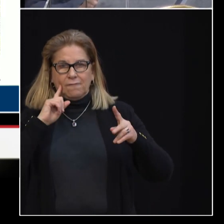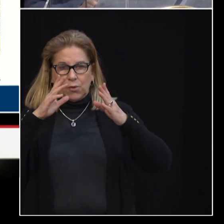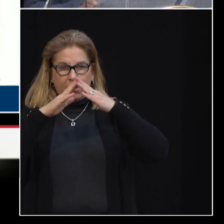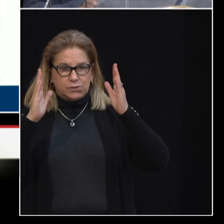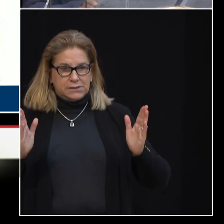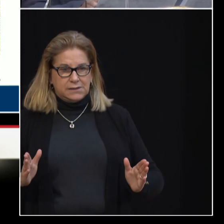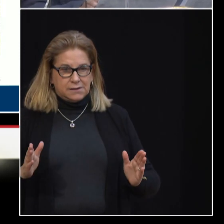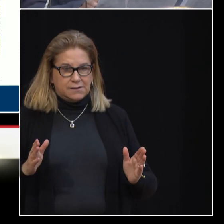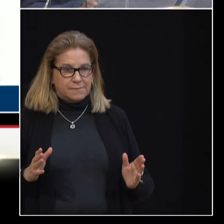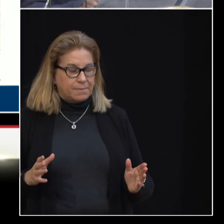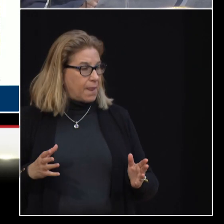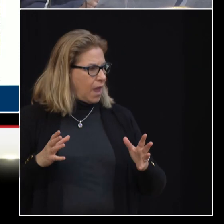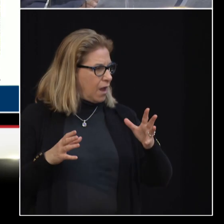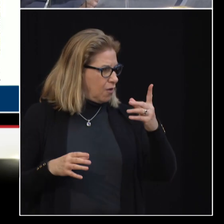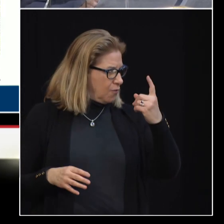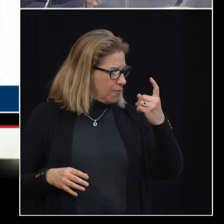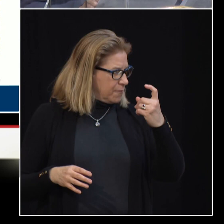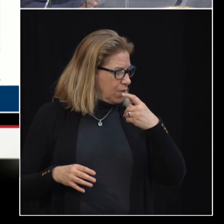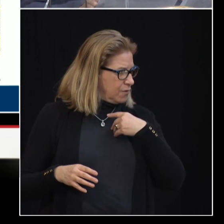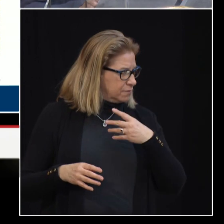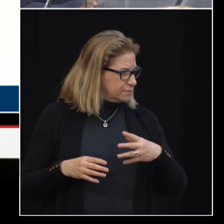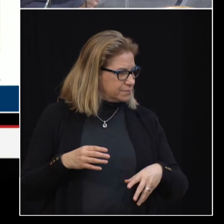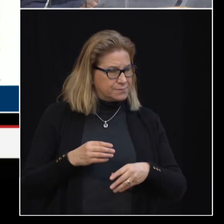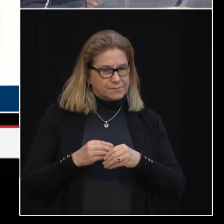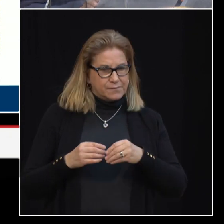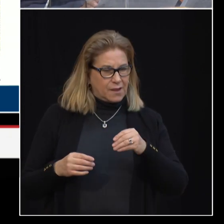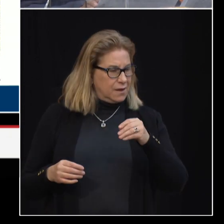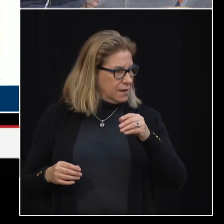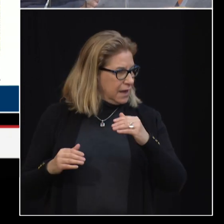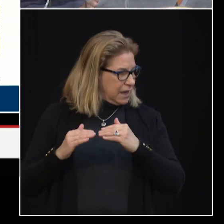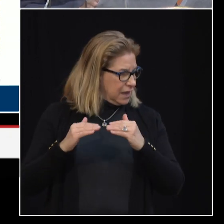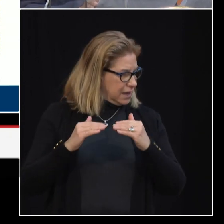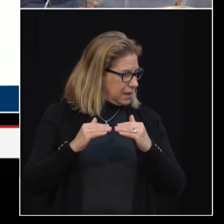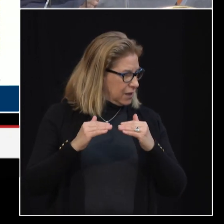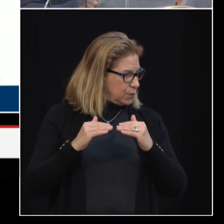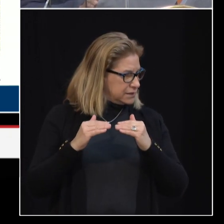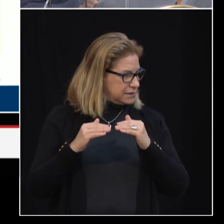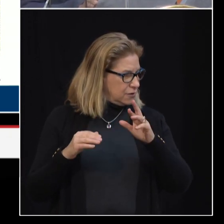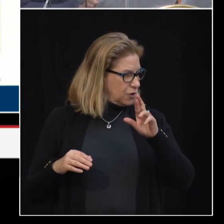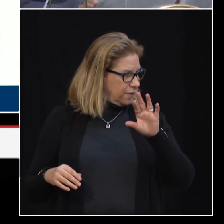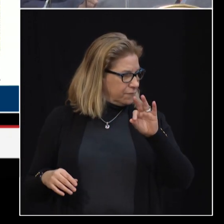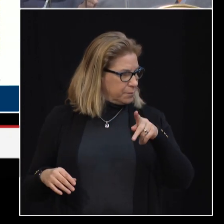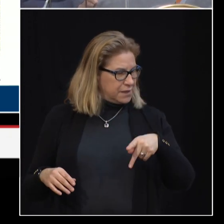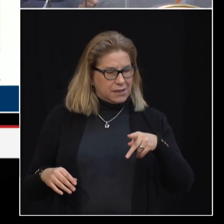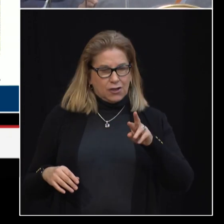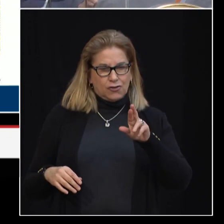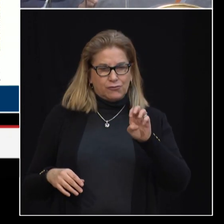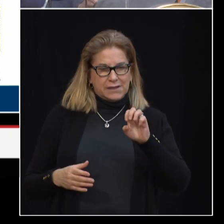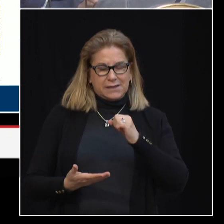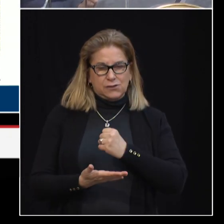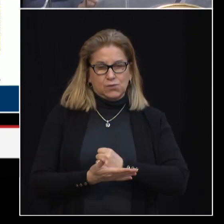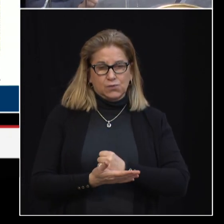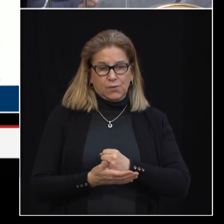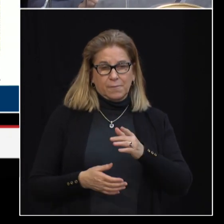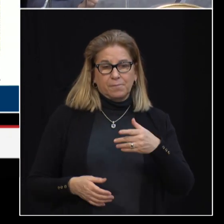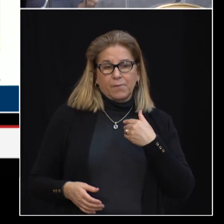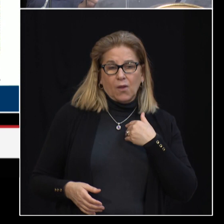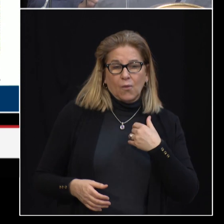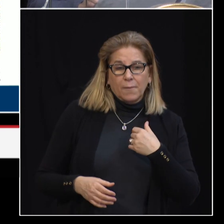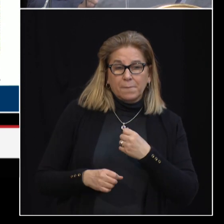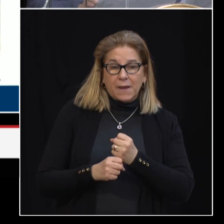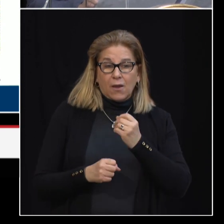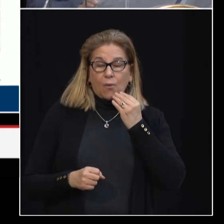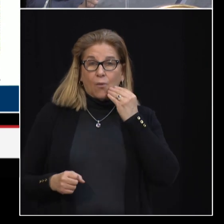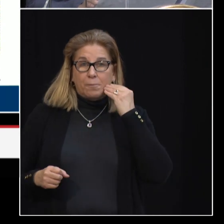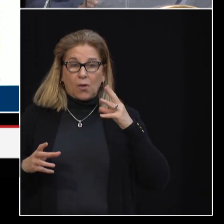equity RFPs. I want to talk to you about our opportunities that we call equity RFPs, where we look to create home ownership opportunities